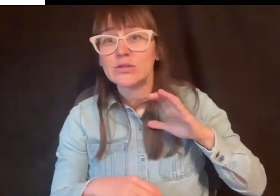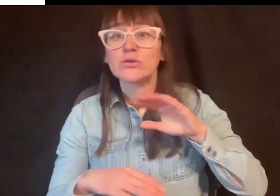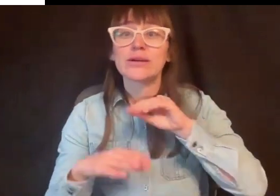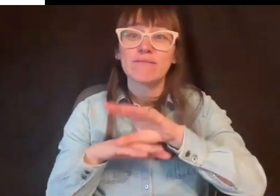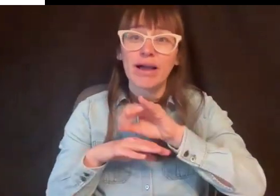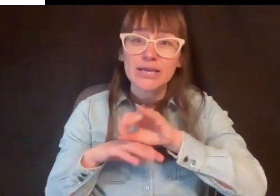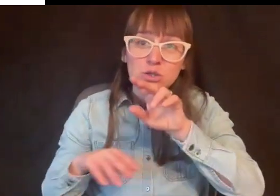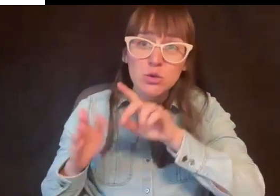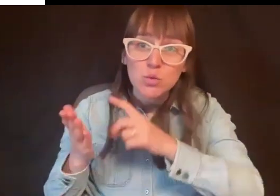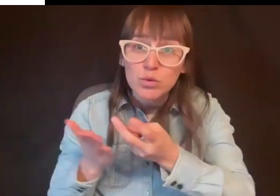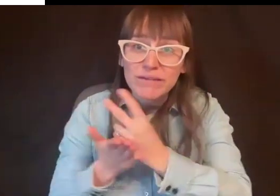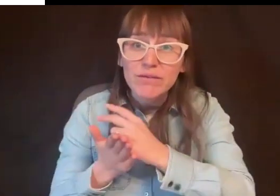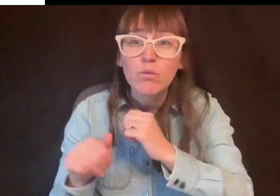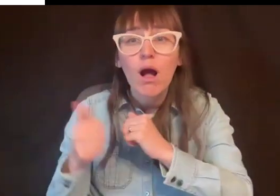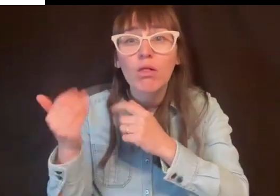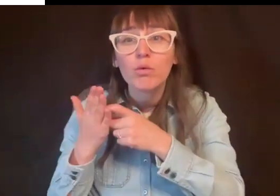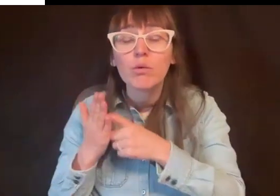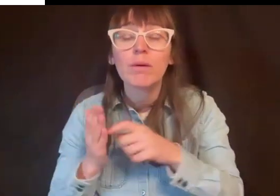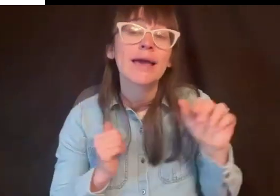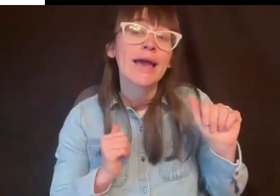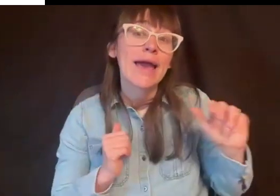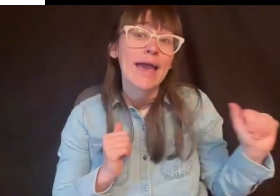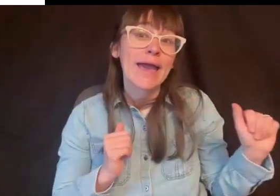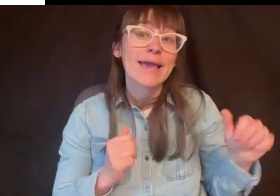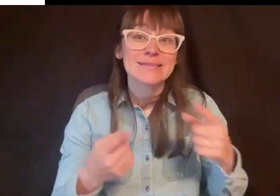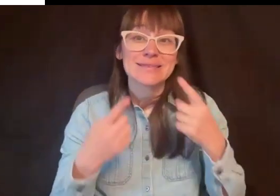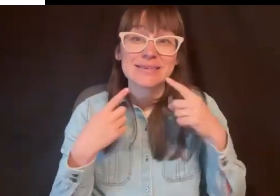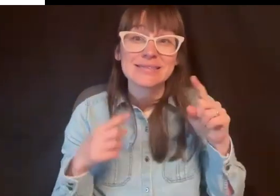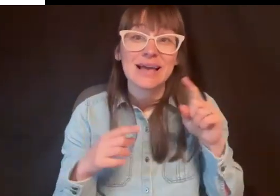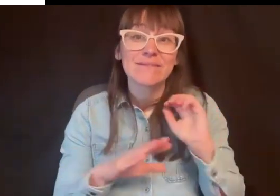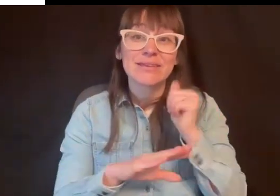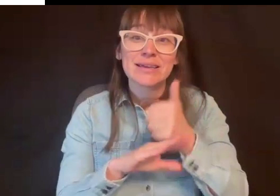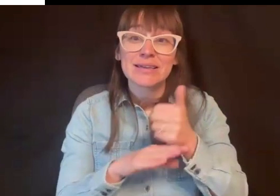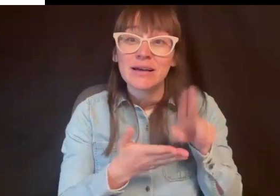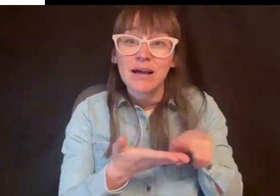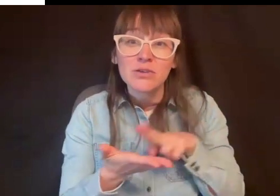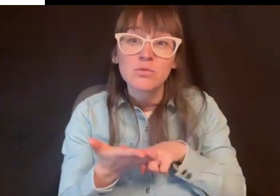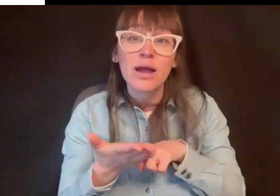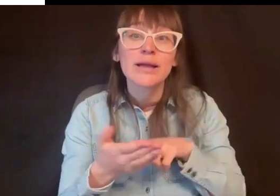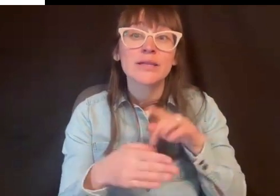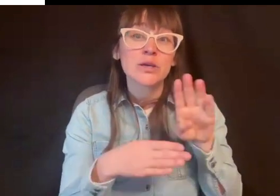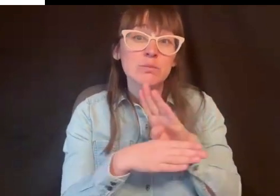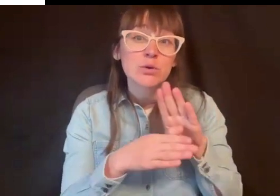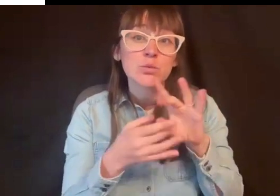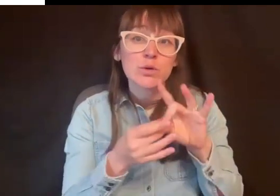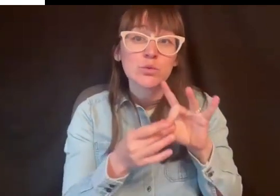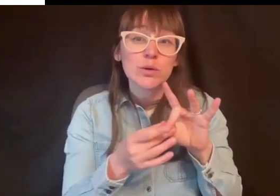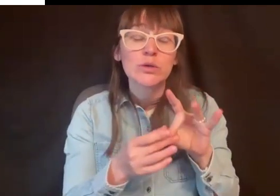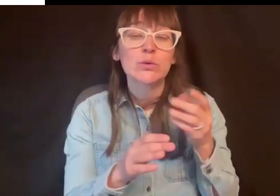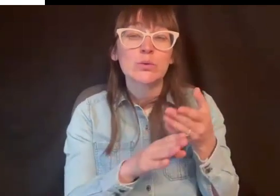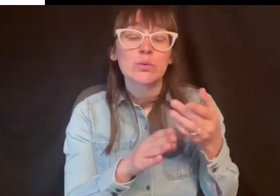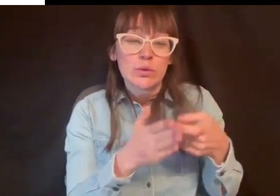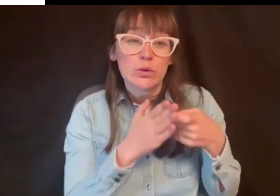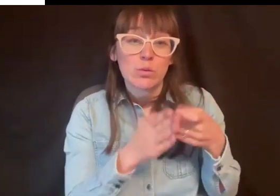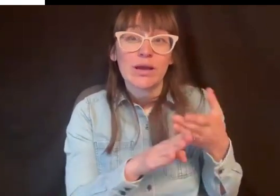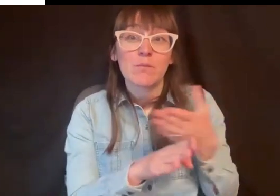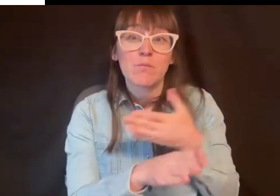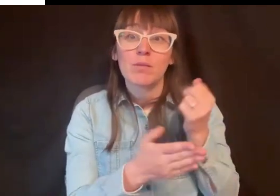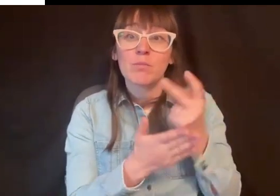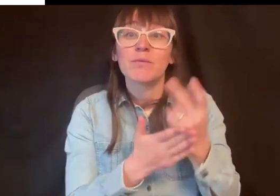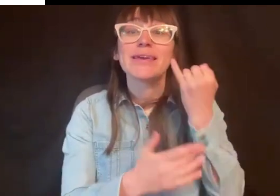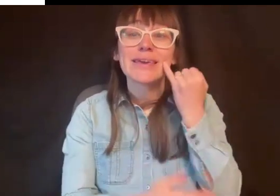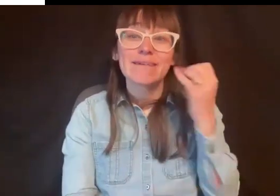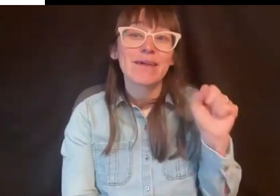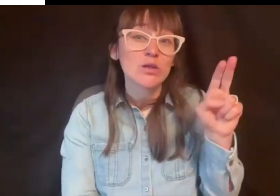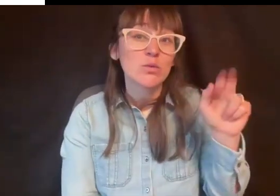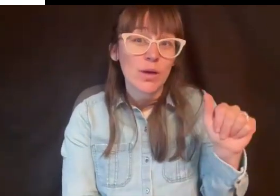requirements. AAAs can only successfully establish contracts and commercial relationships that require prior approval if SUAs can approve of